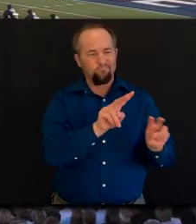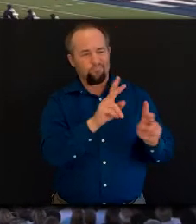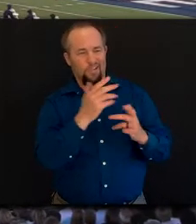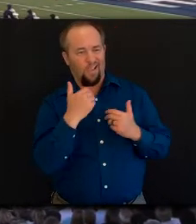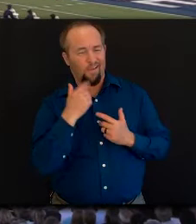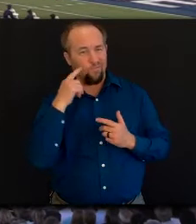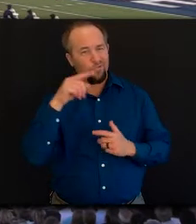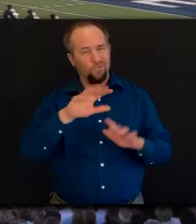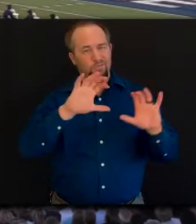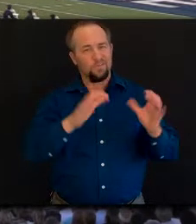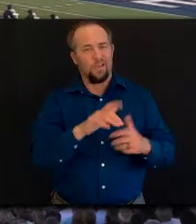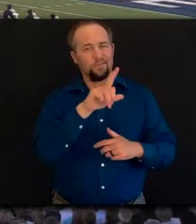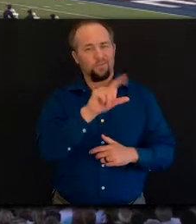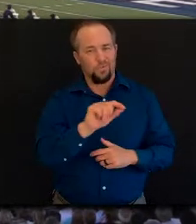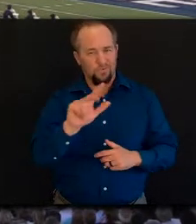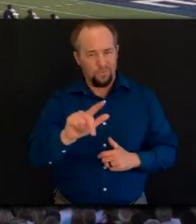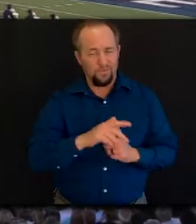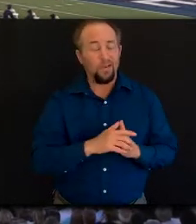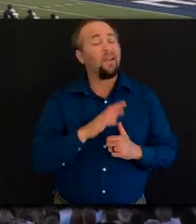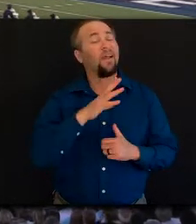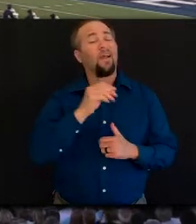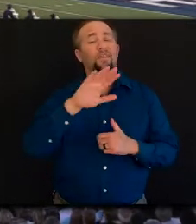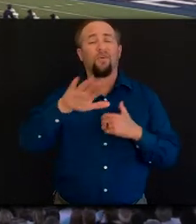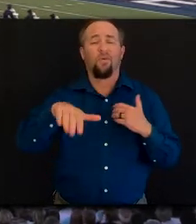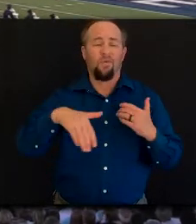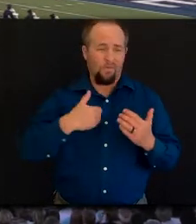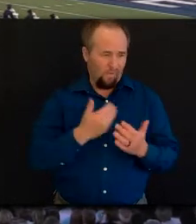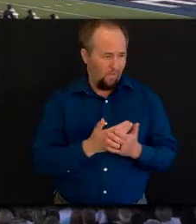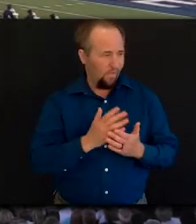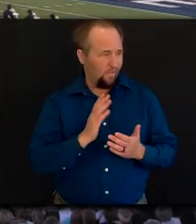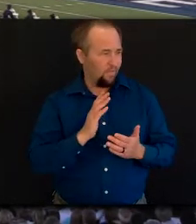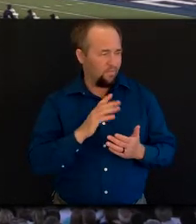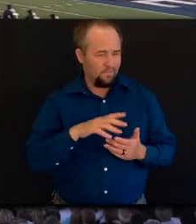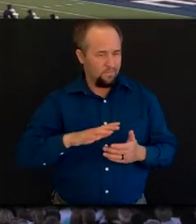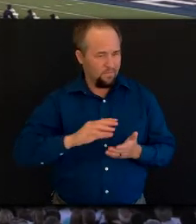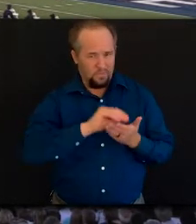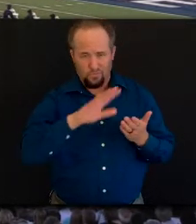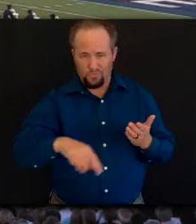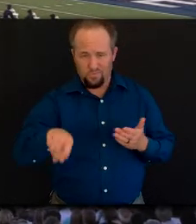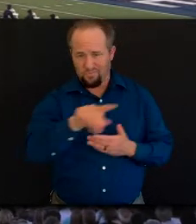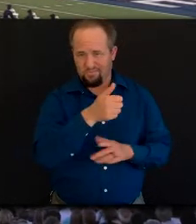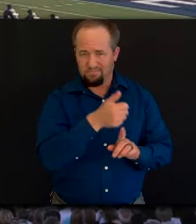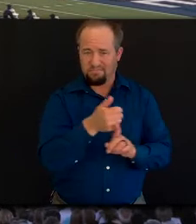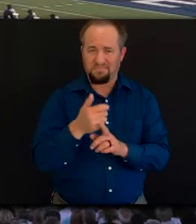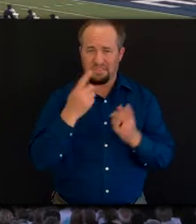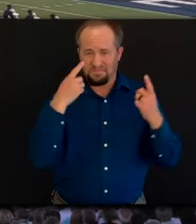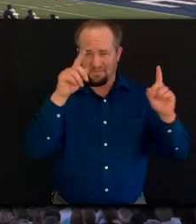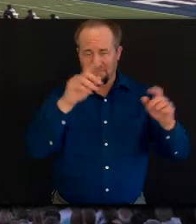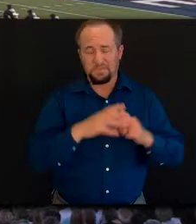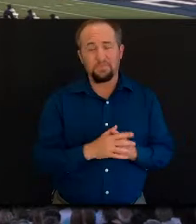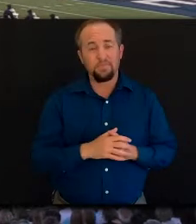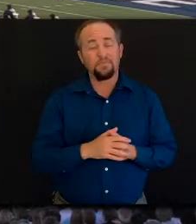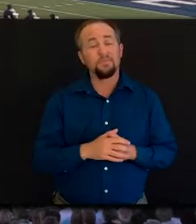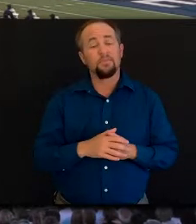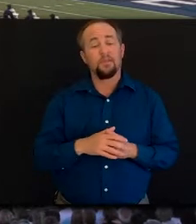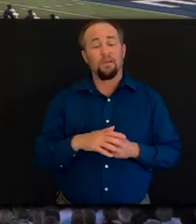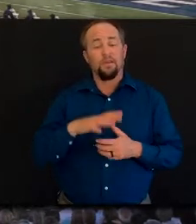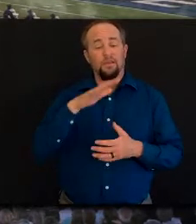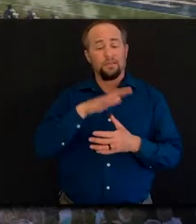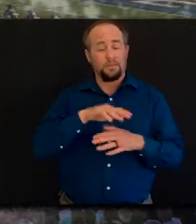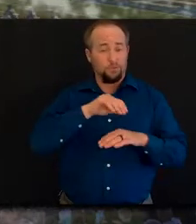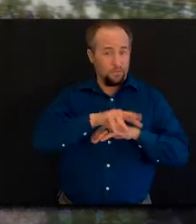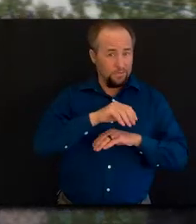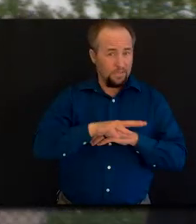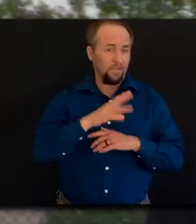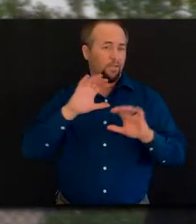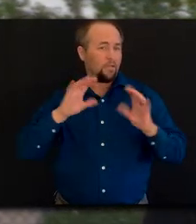class of 2023, and all that our students have accomplished. The senior committee and our senior class sponsors, Ms. Erica Cohan